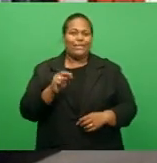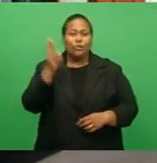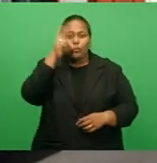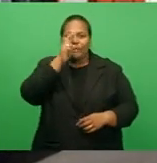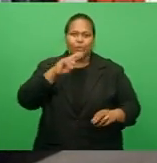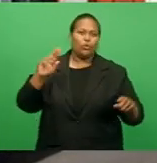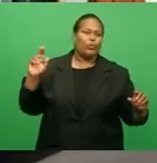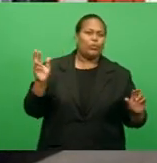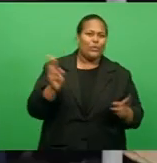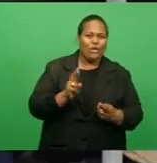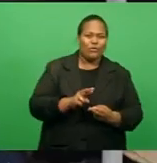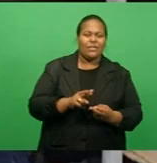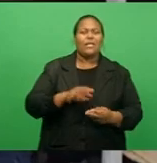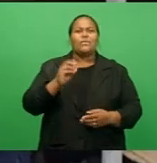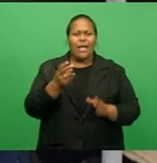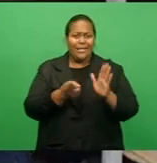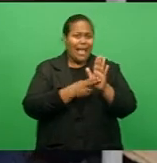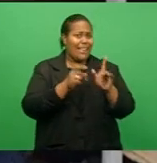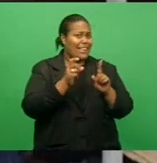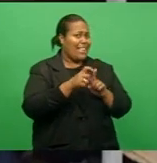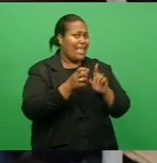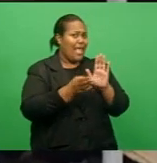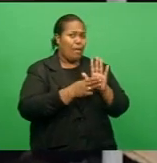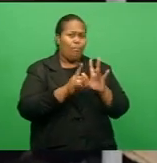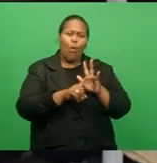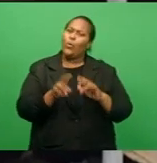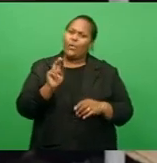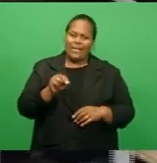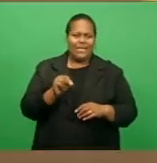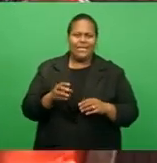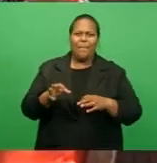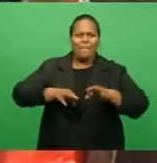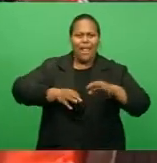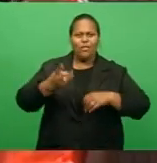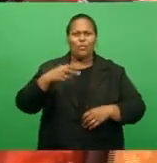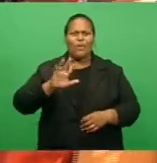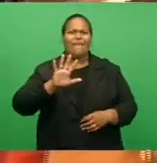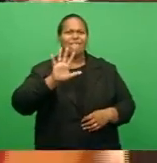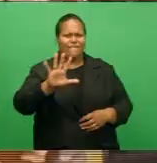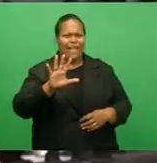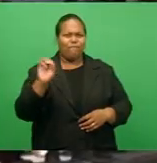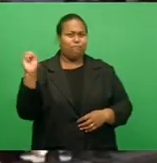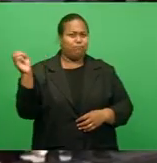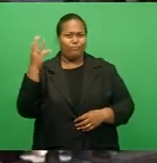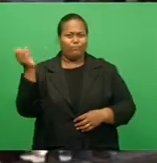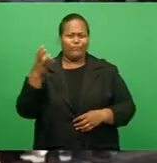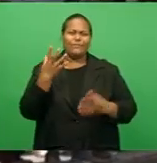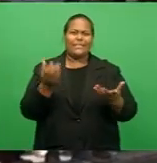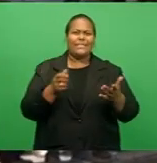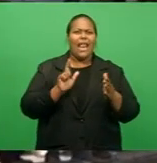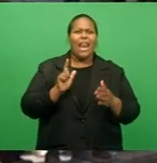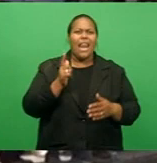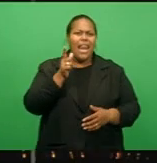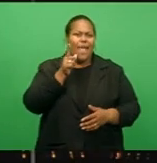NDMO also has plans to install 25 tsunami sirens between the Lami-Lautoka corridor.